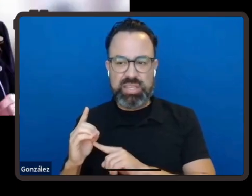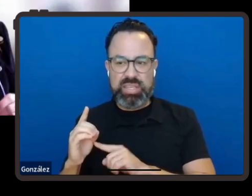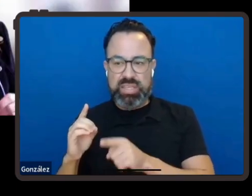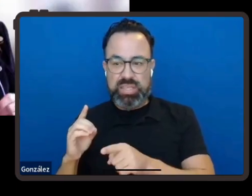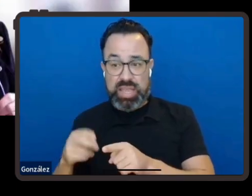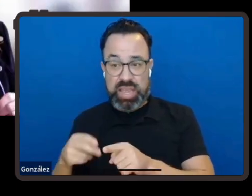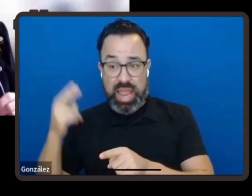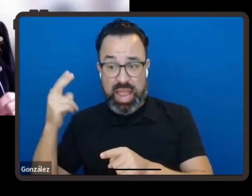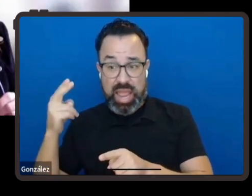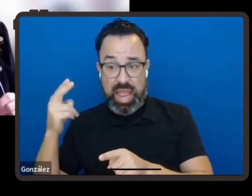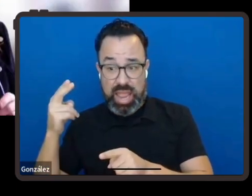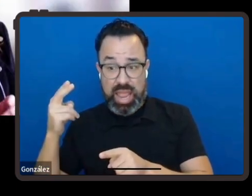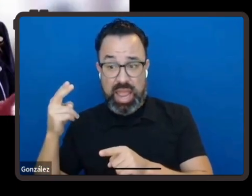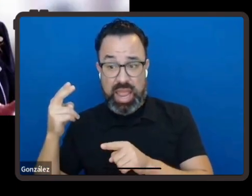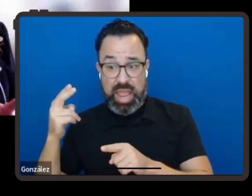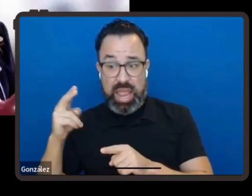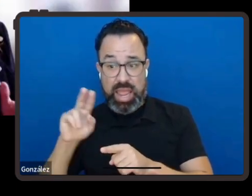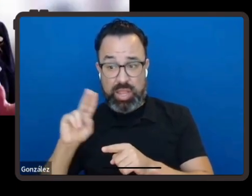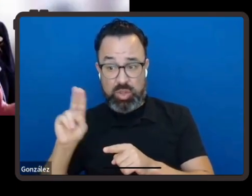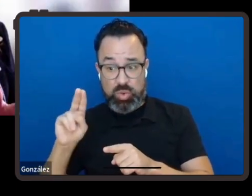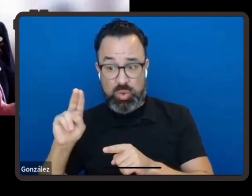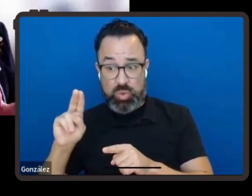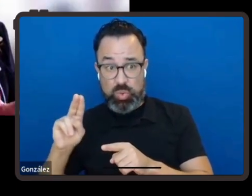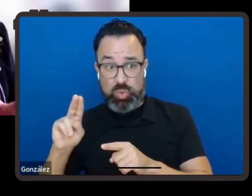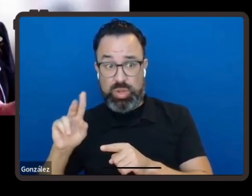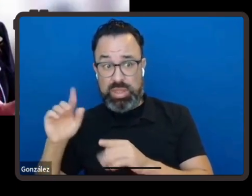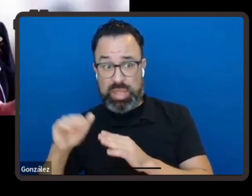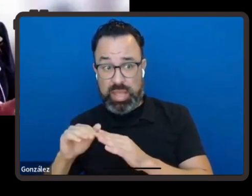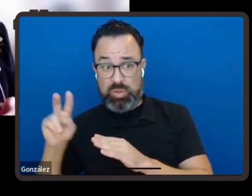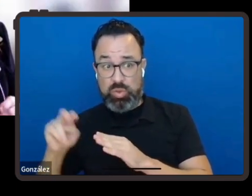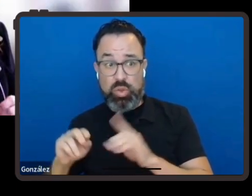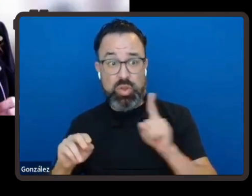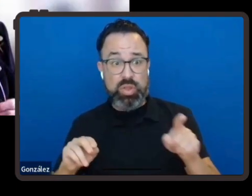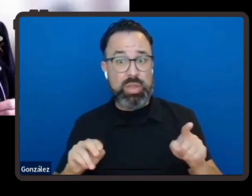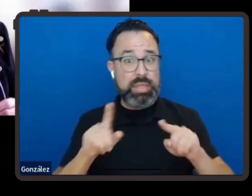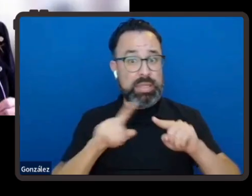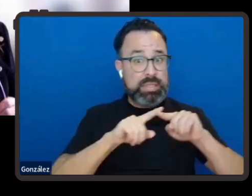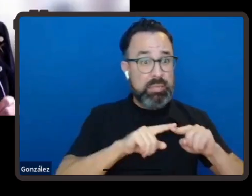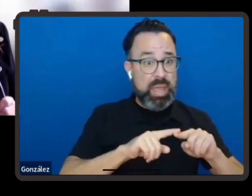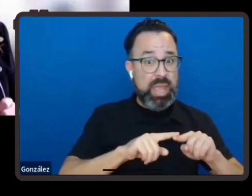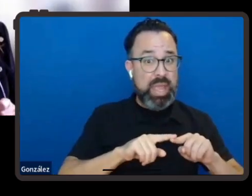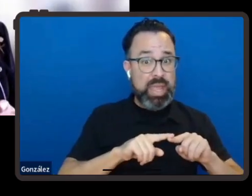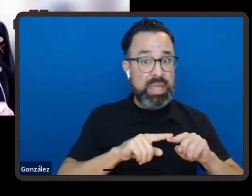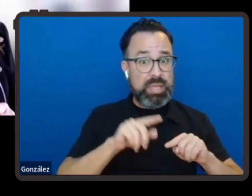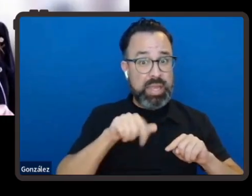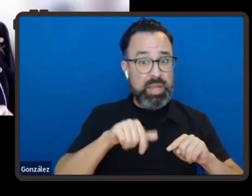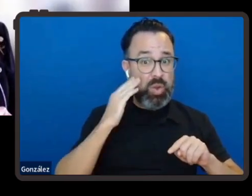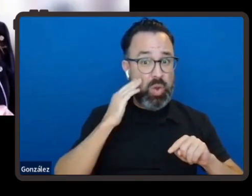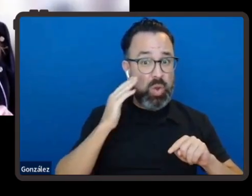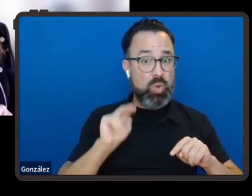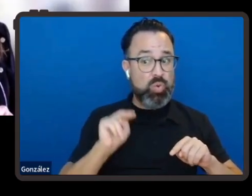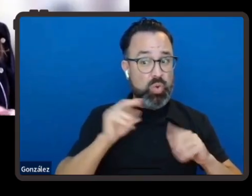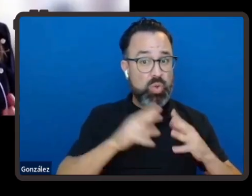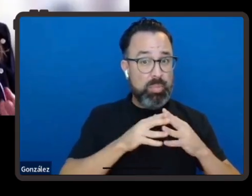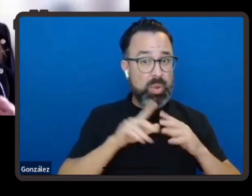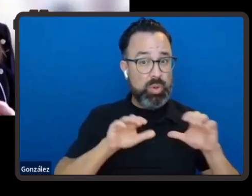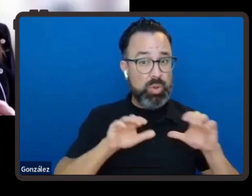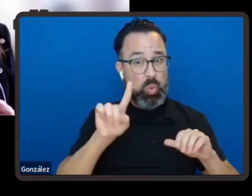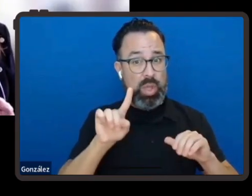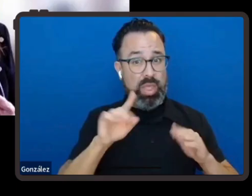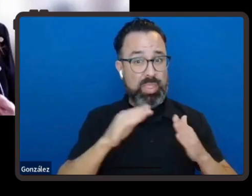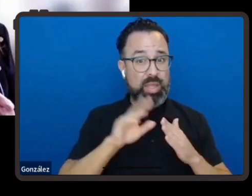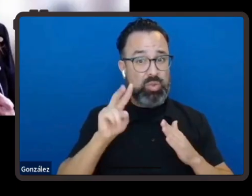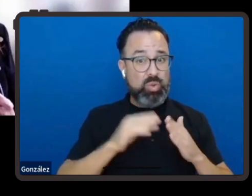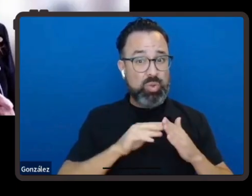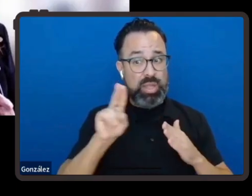I know in North America we do 1,000, 2,000 units. And I think suggesting, I mean, I think again it's because of